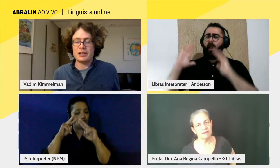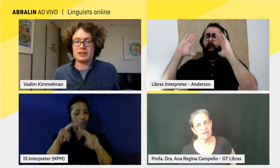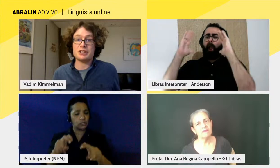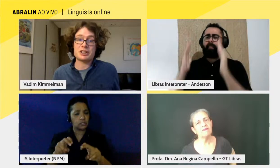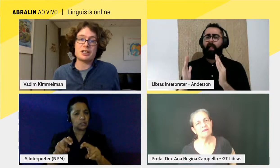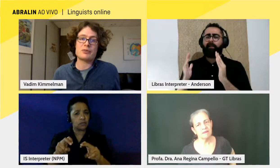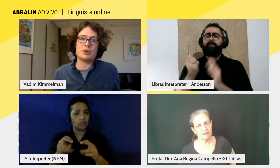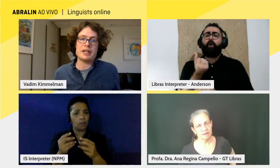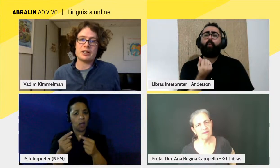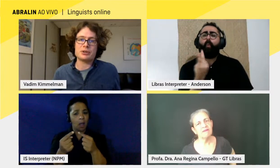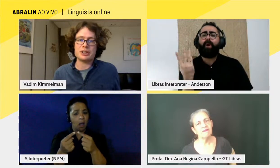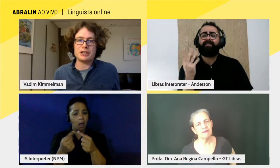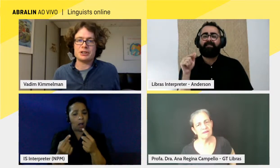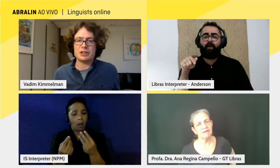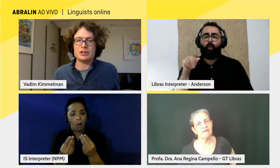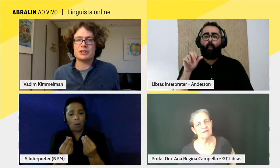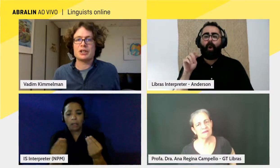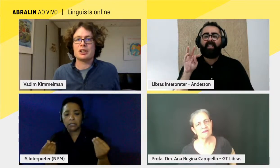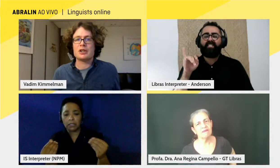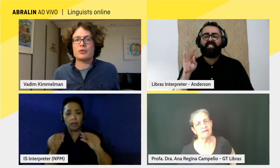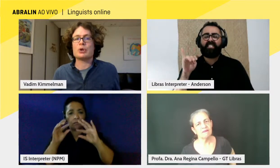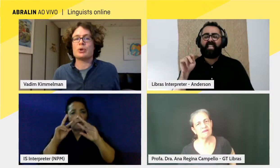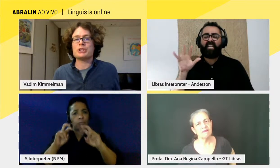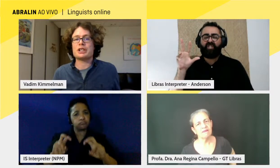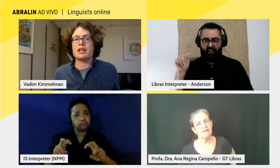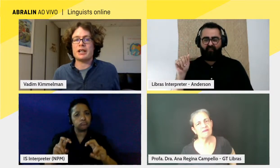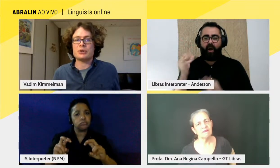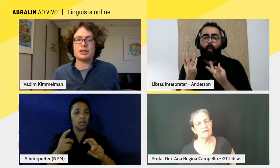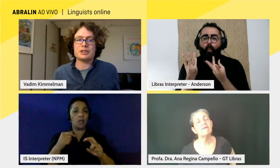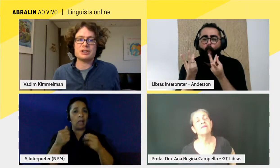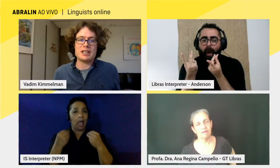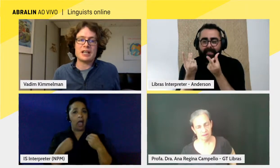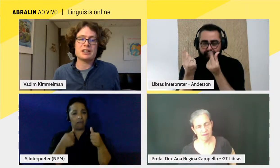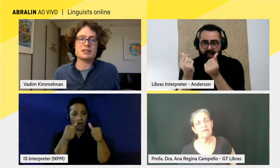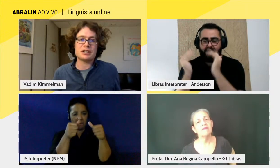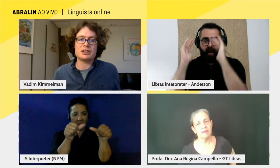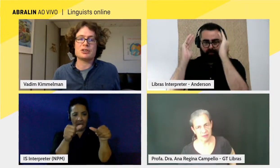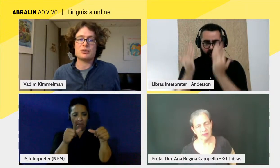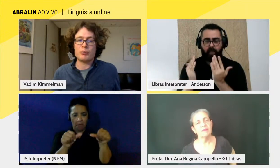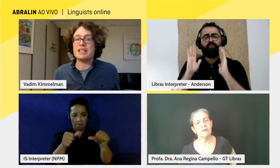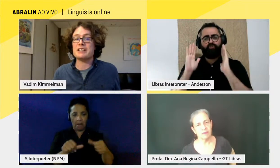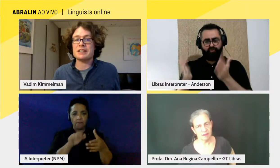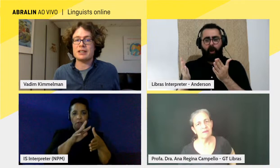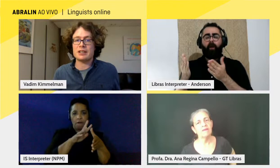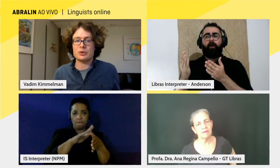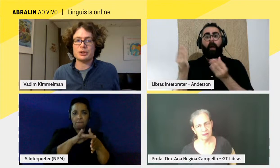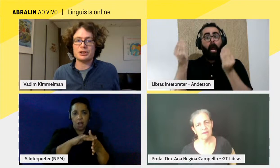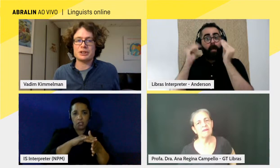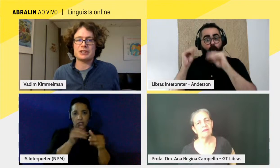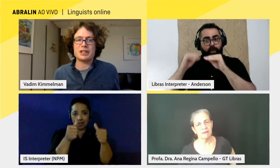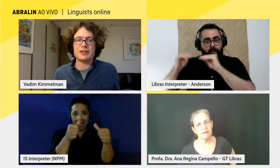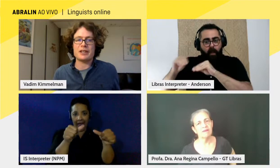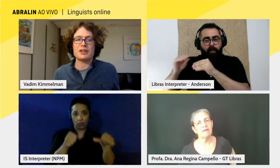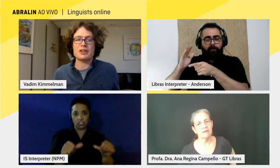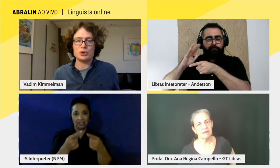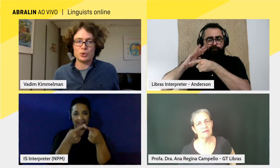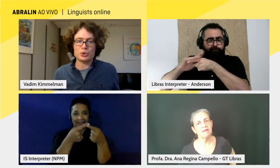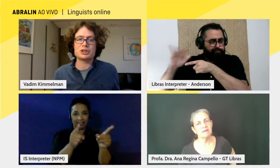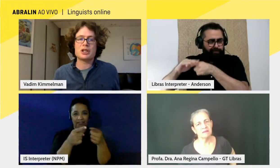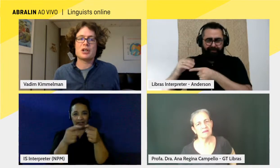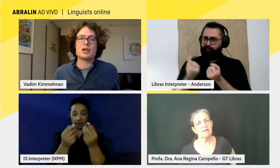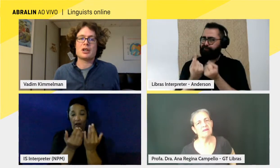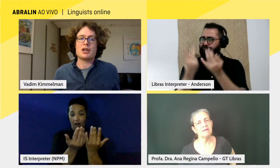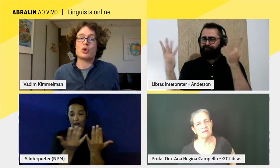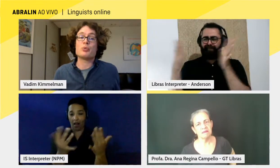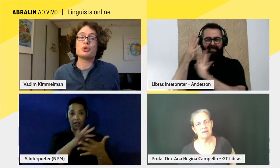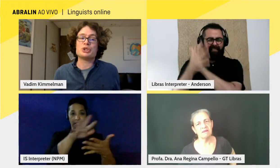have indeed carefully annotated, phonologically annotated signs in many sign languages, and then they